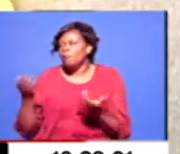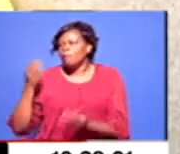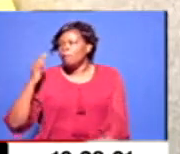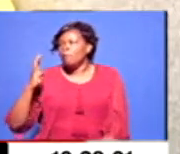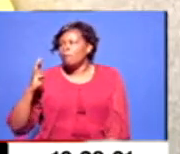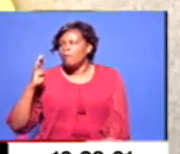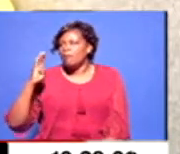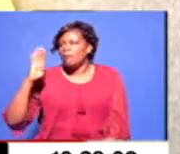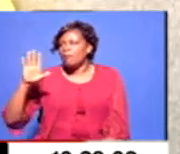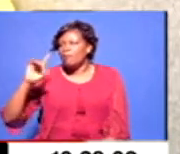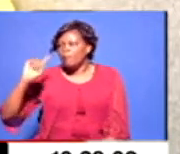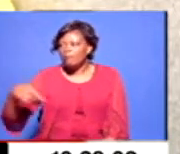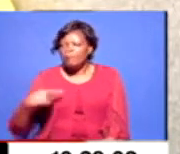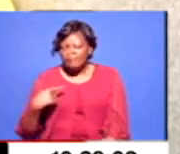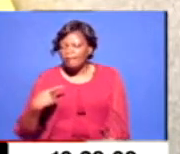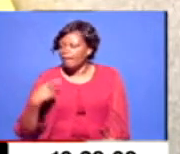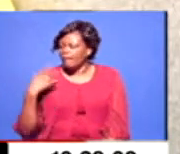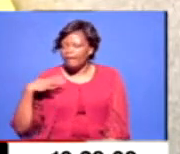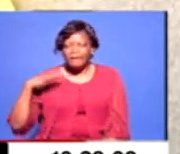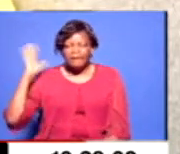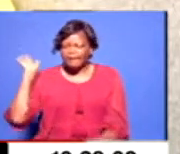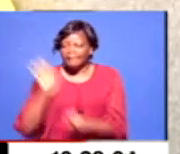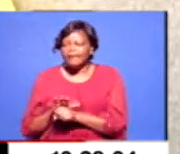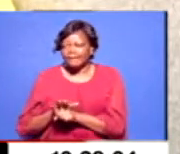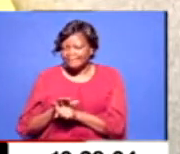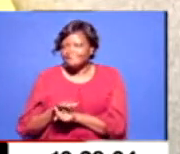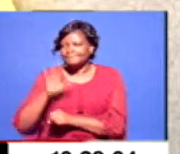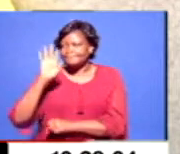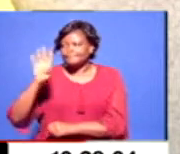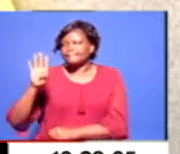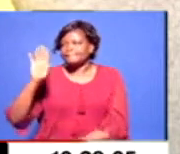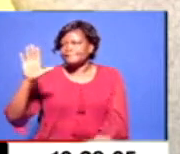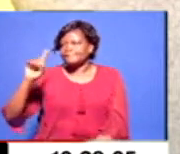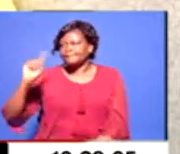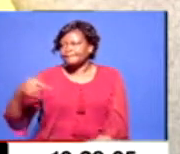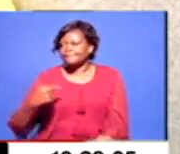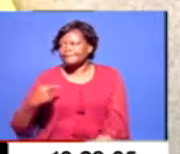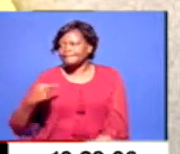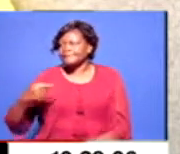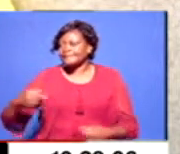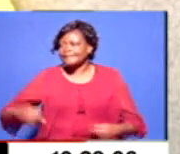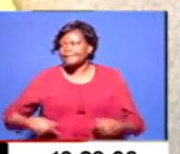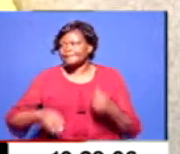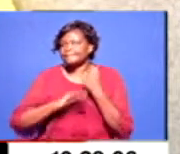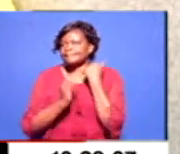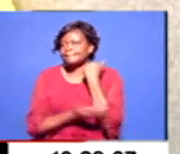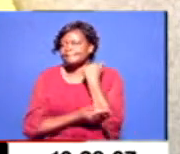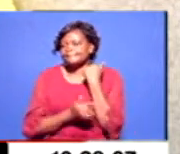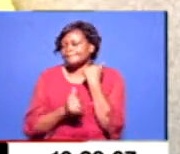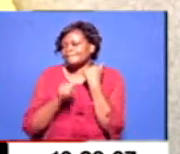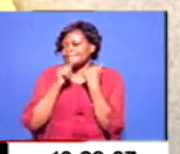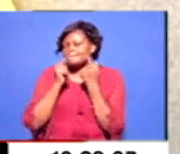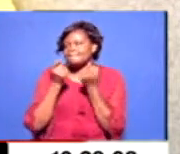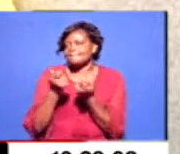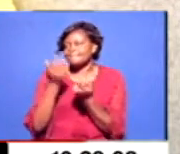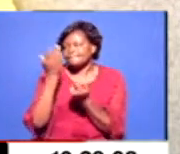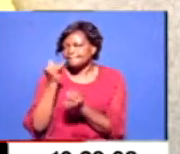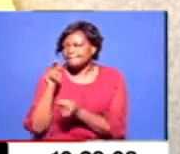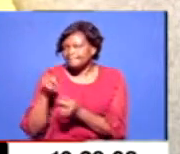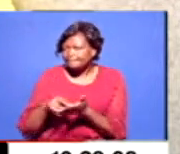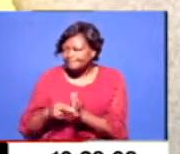45,000, it's not a small number. Mm-hmm. 45,000 teenage pregnancies, it's not a small number, because that